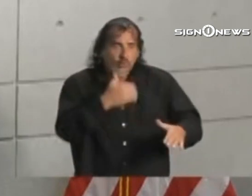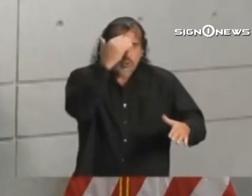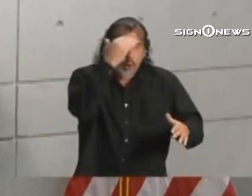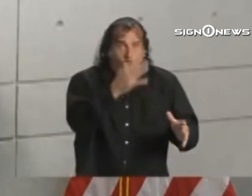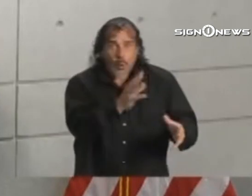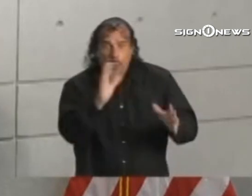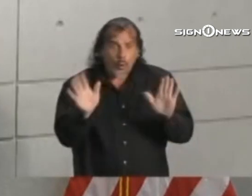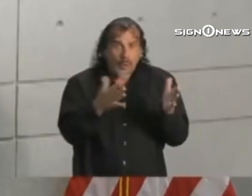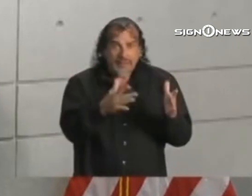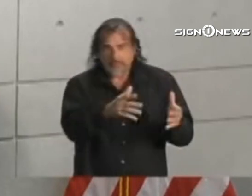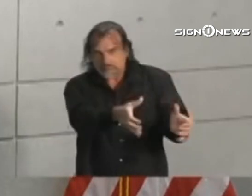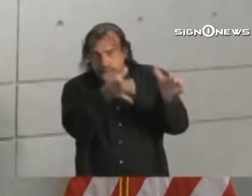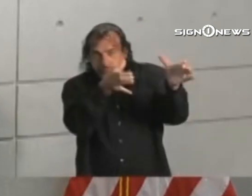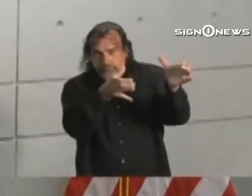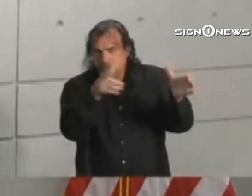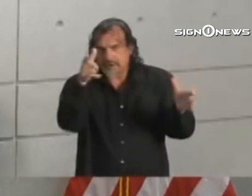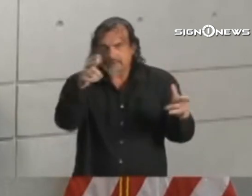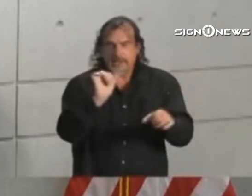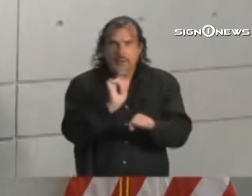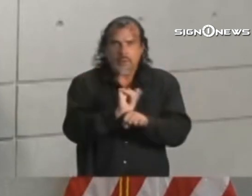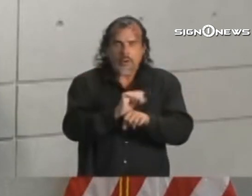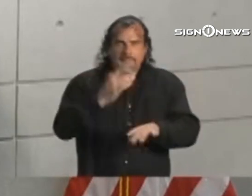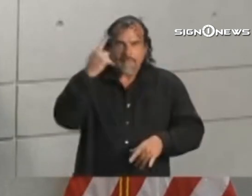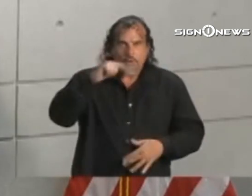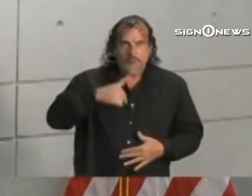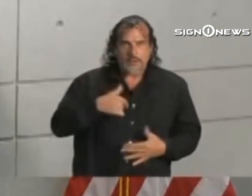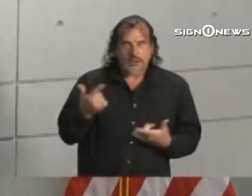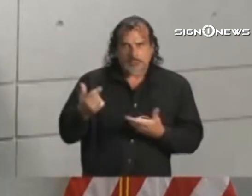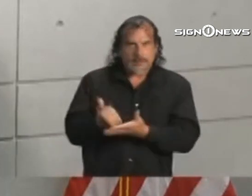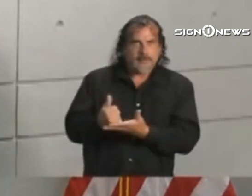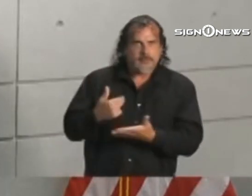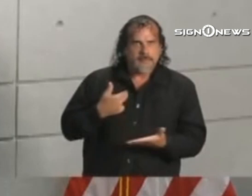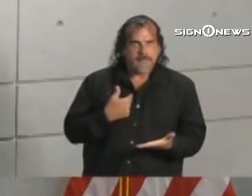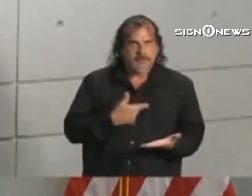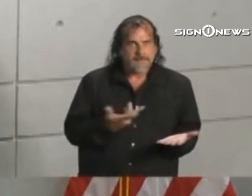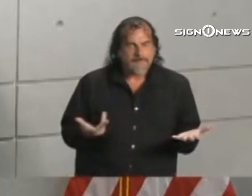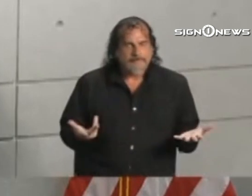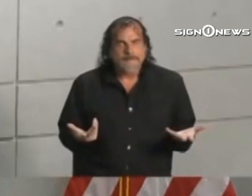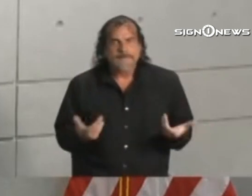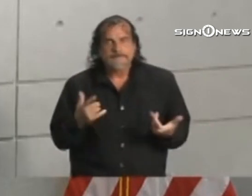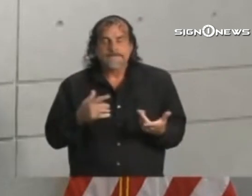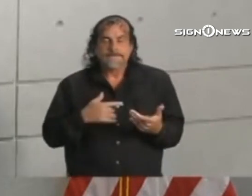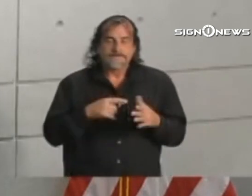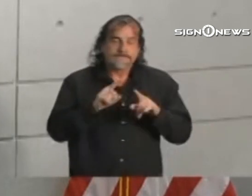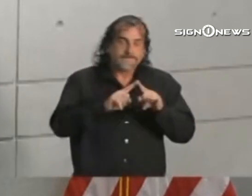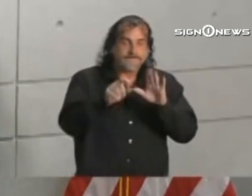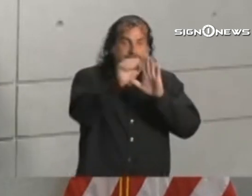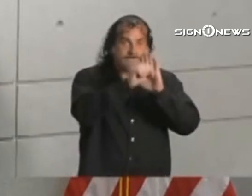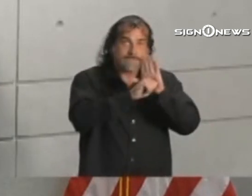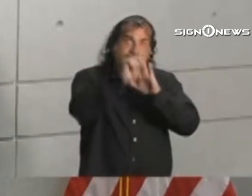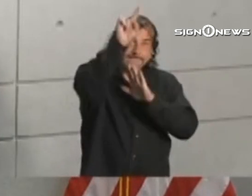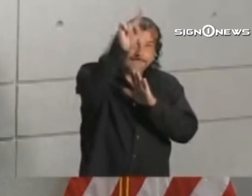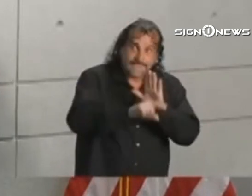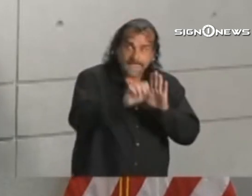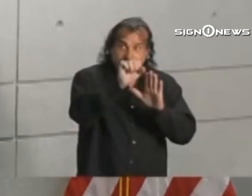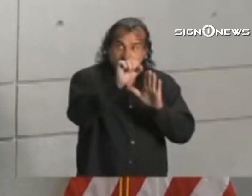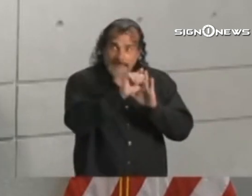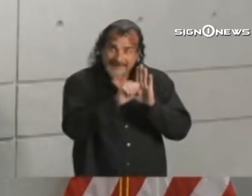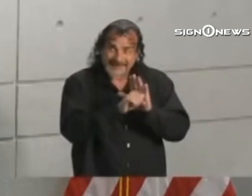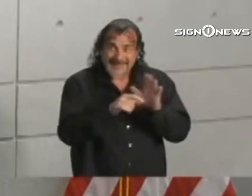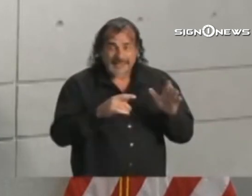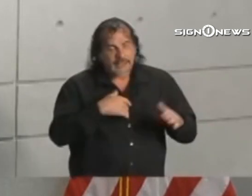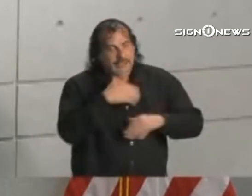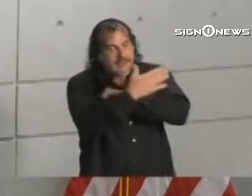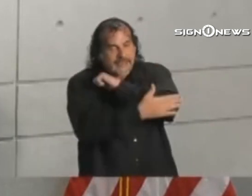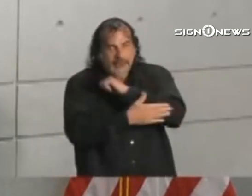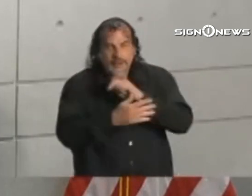that. So it is not a perfect alert system with regard to the alarms across the state. The counties are eligible to use hazard